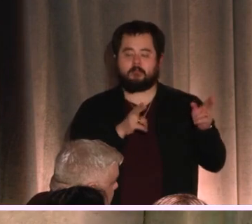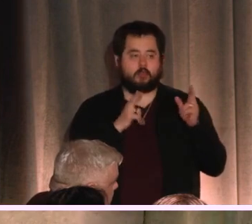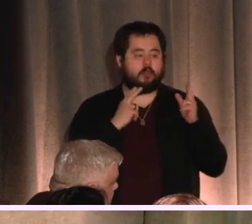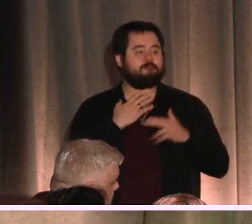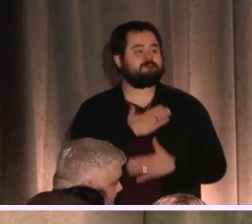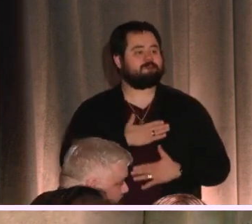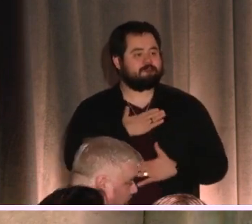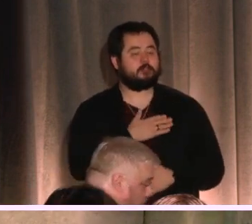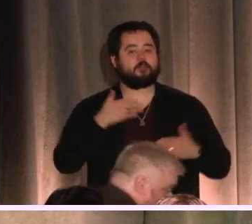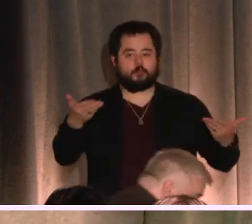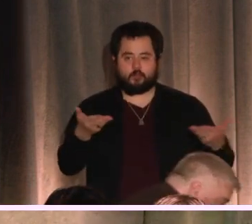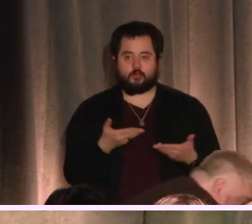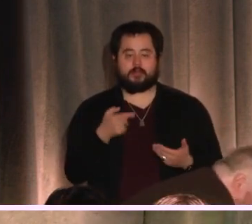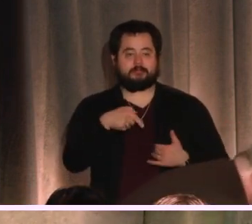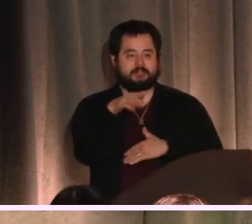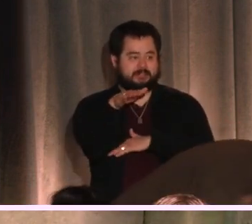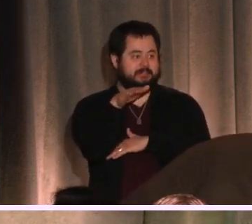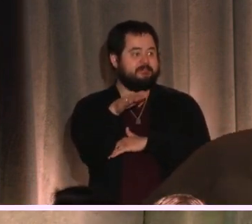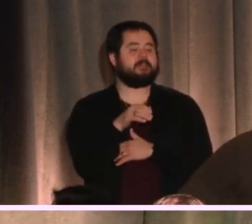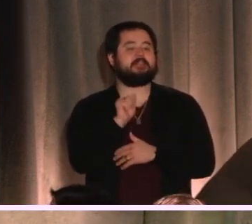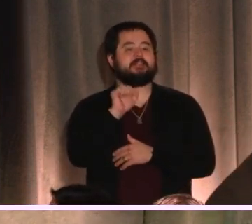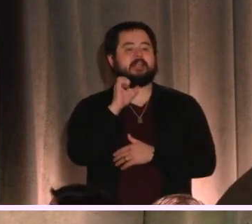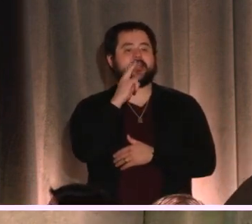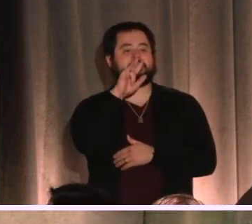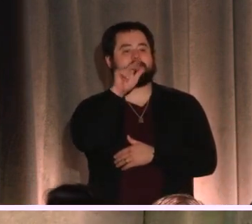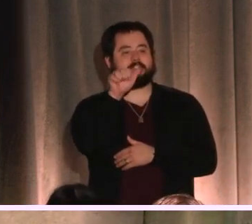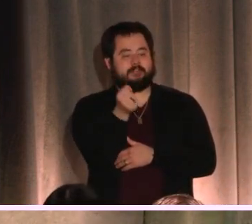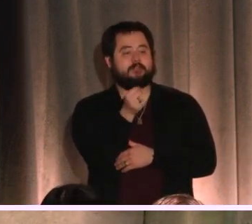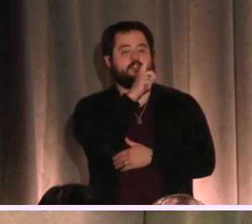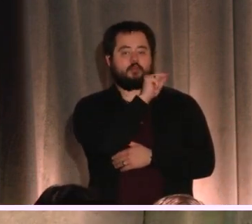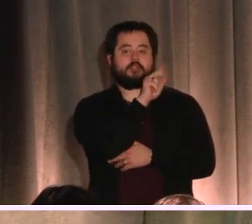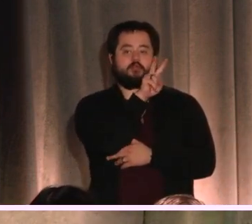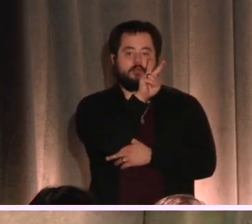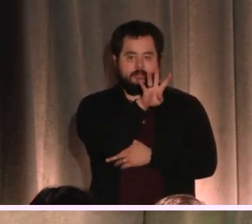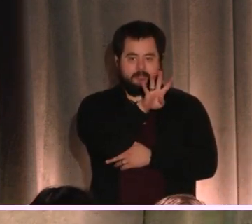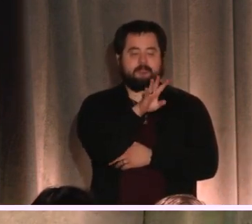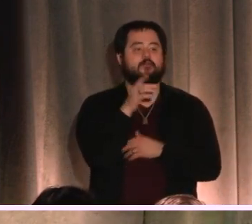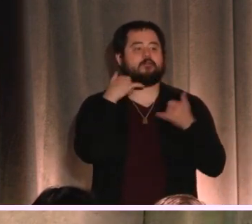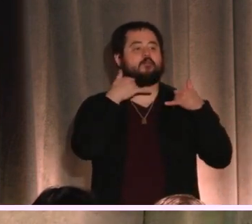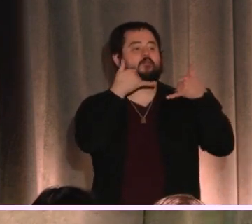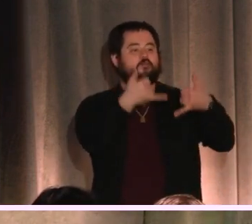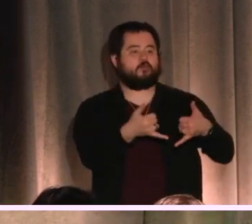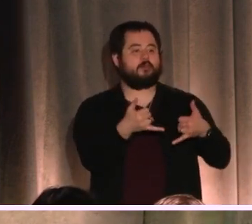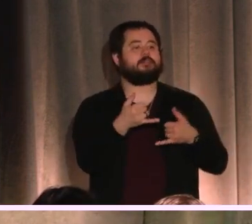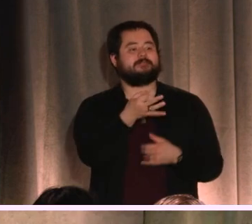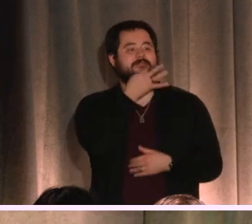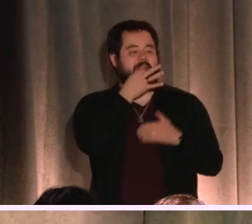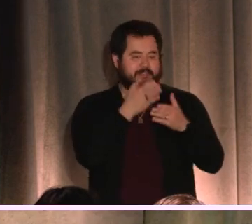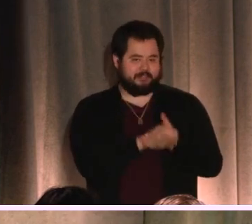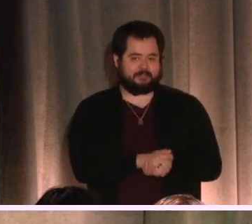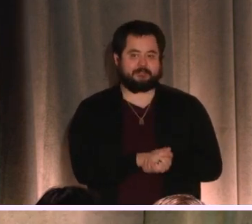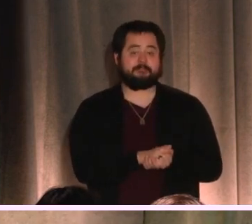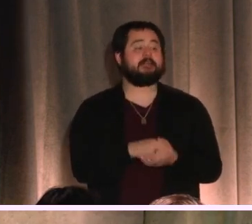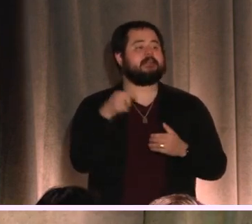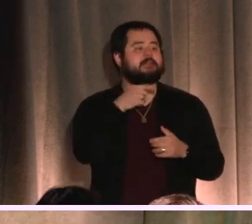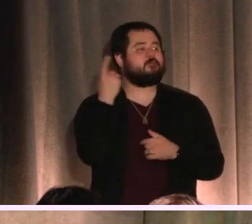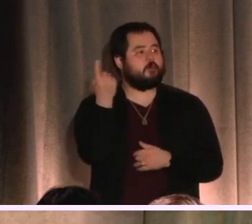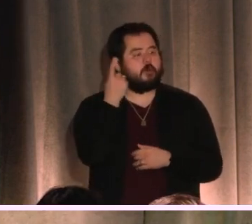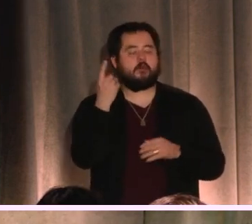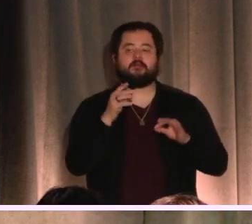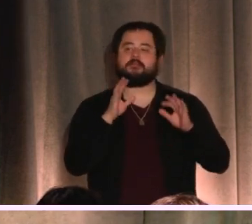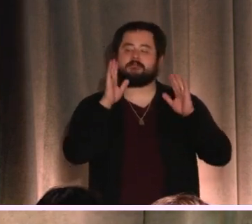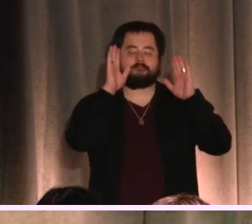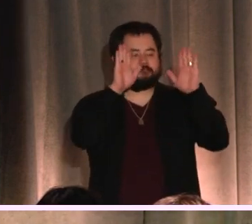welcome you this evening to Achieva's 2024 Awards of Excellence. This is always such a